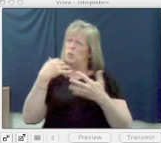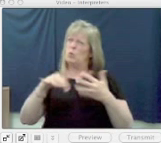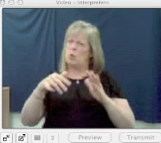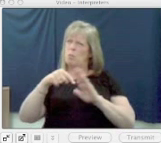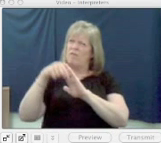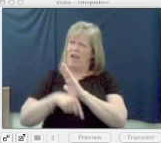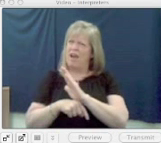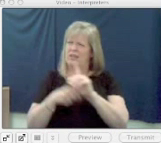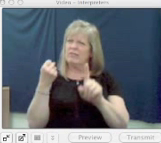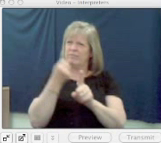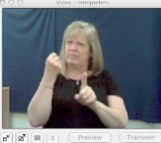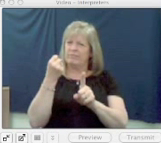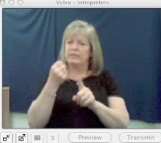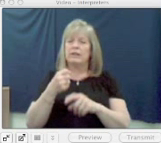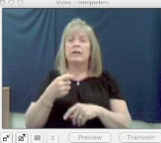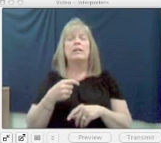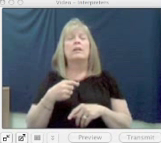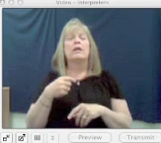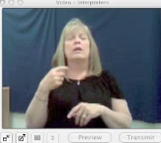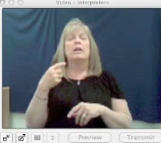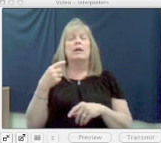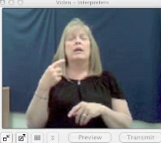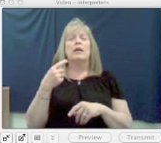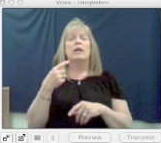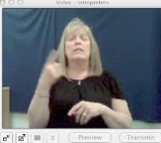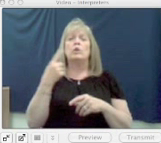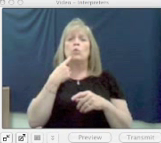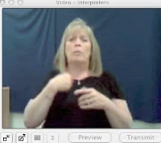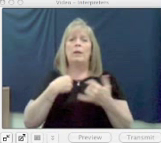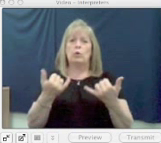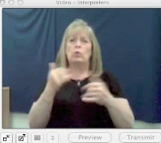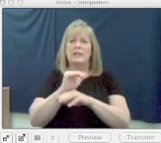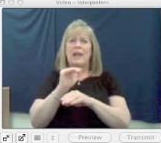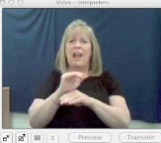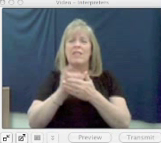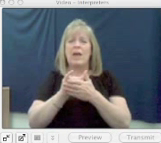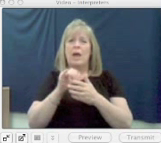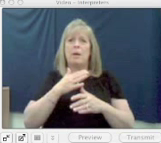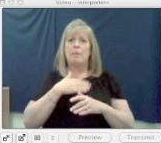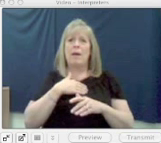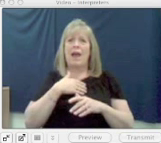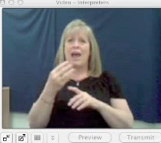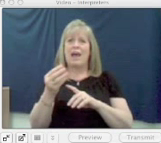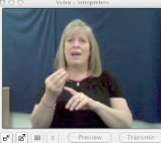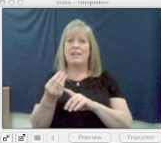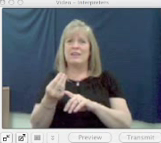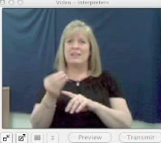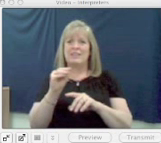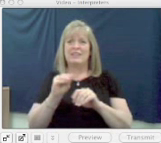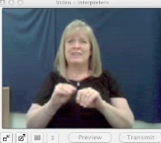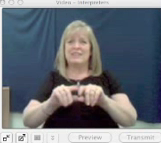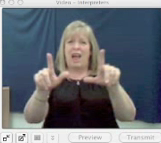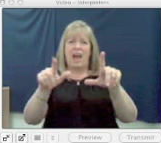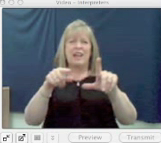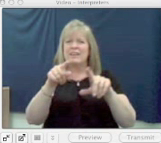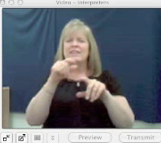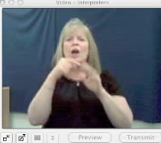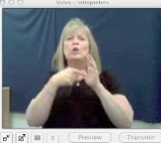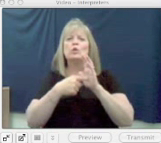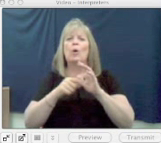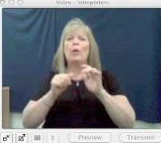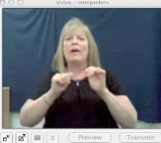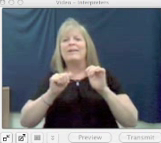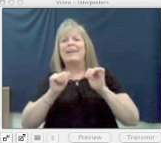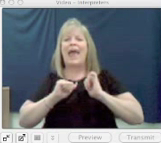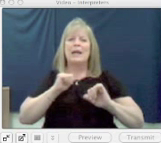I've been told tonight that my animation on my slides does not work in this function. So in